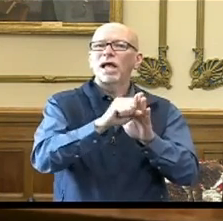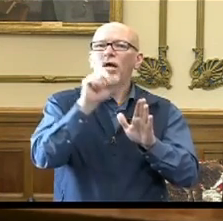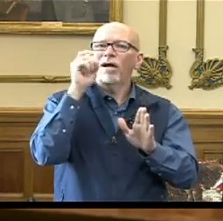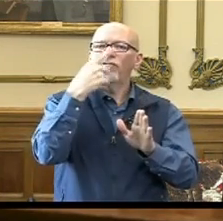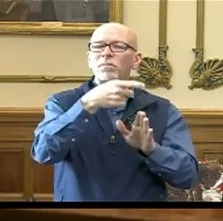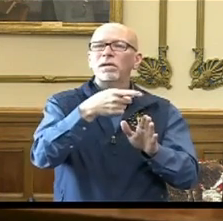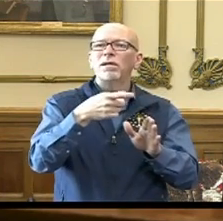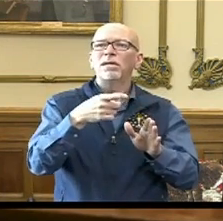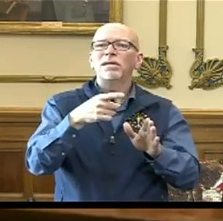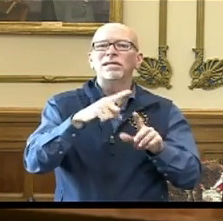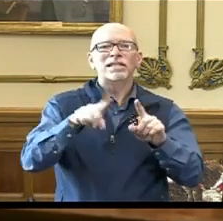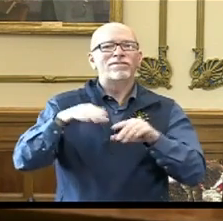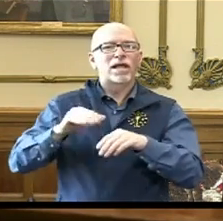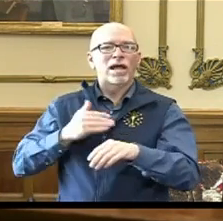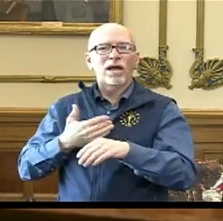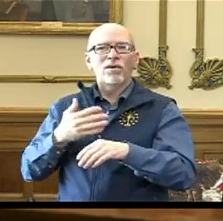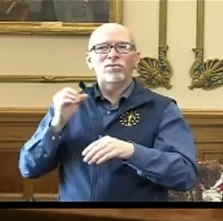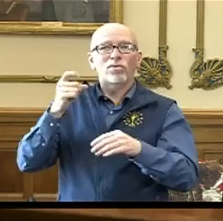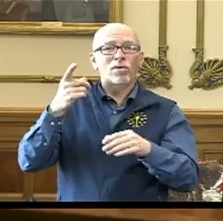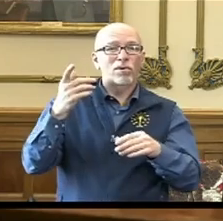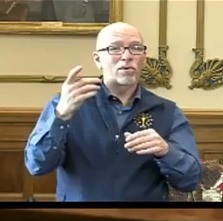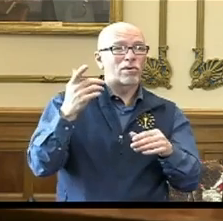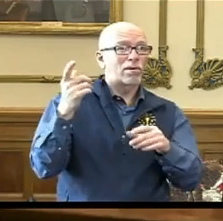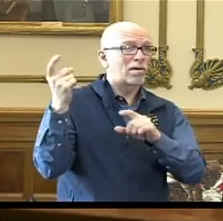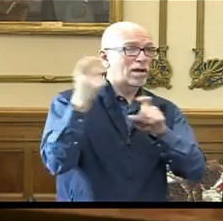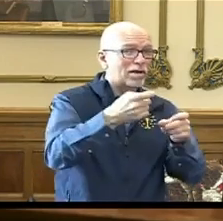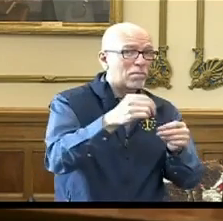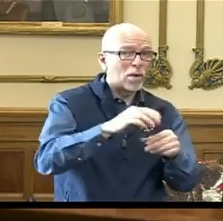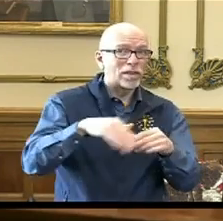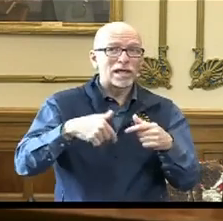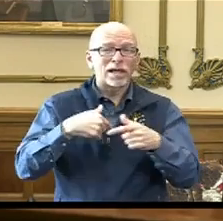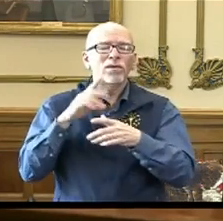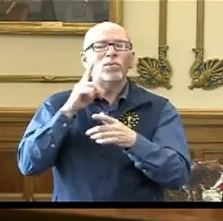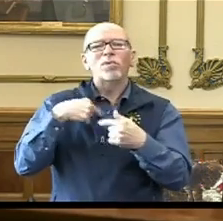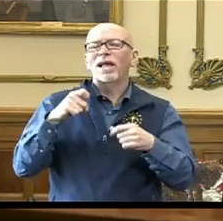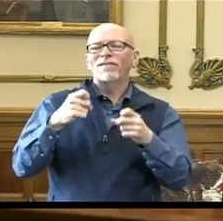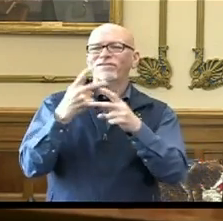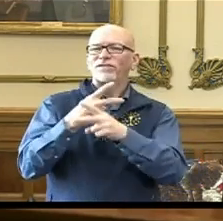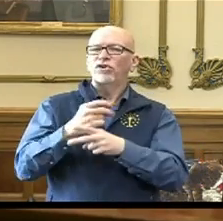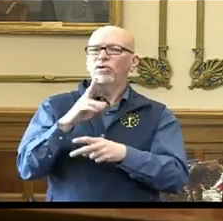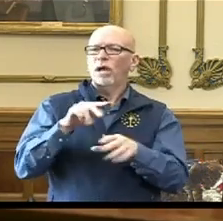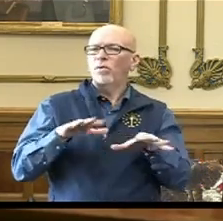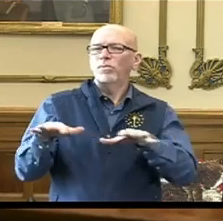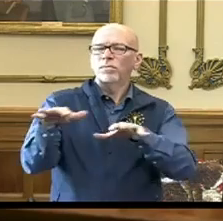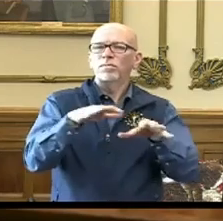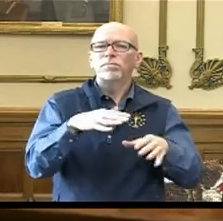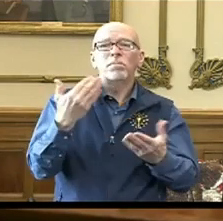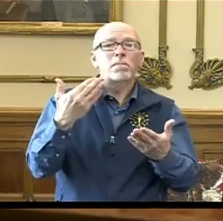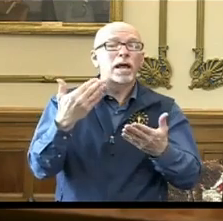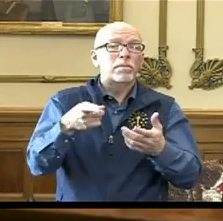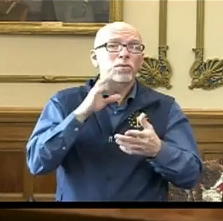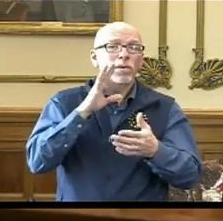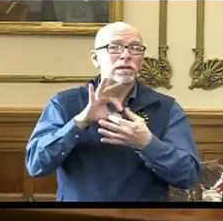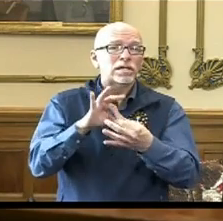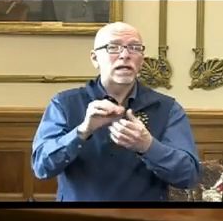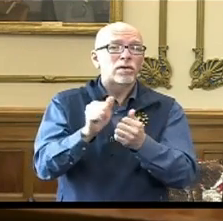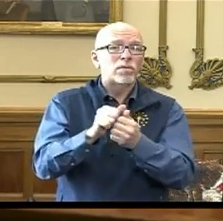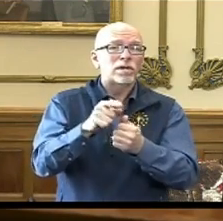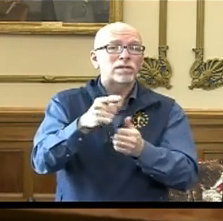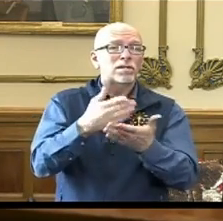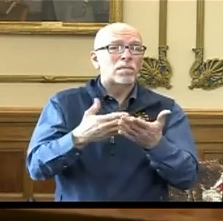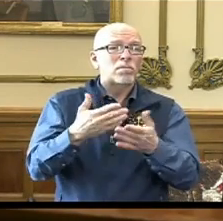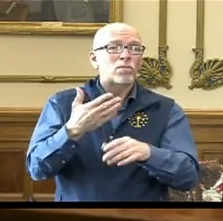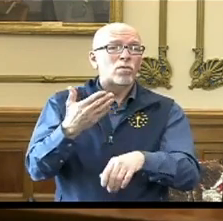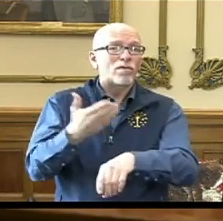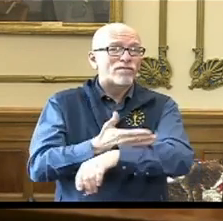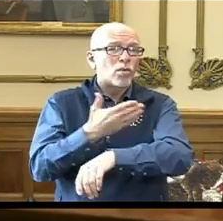And that gets very tricky, and that's why it'll take longer to flesh out. It might be tied to certain reforms that you have